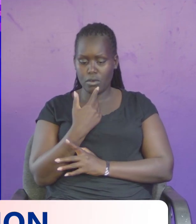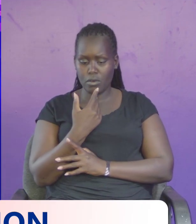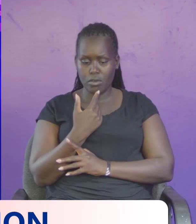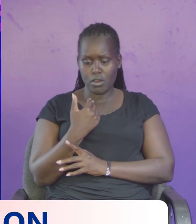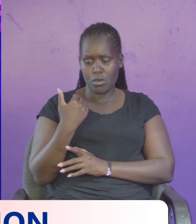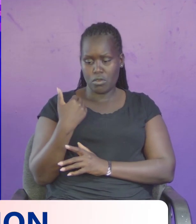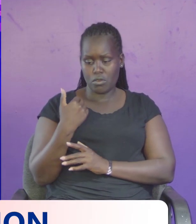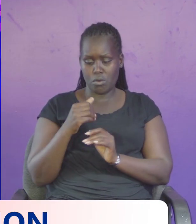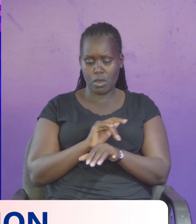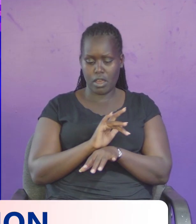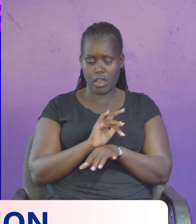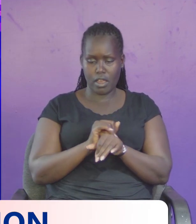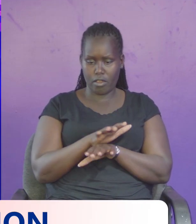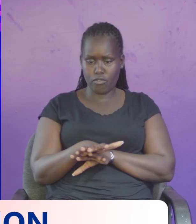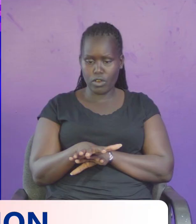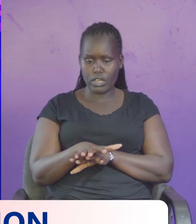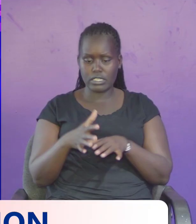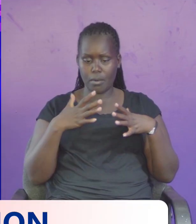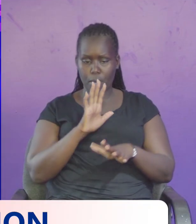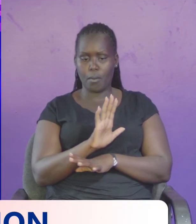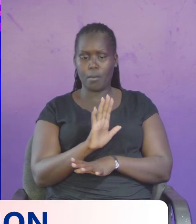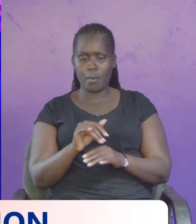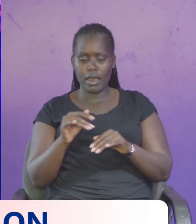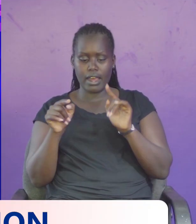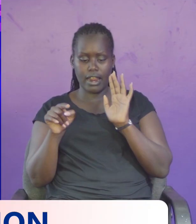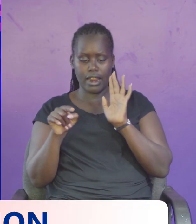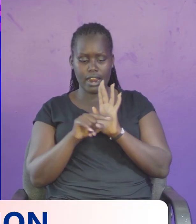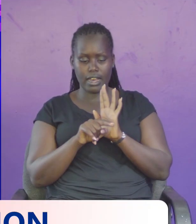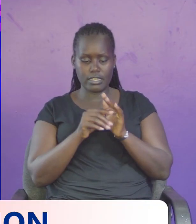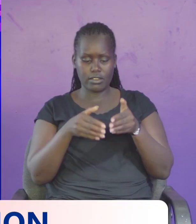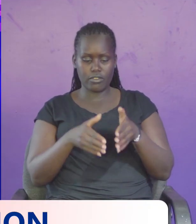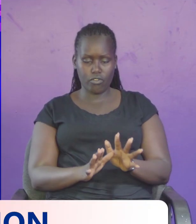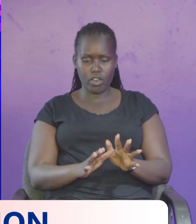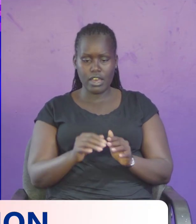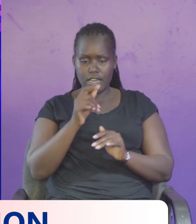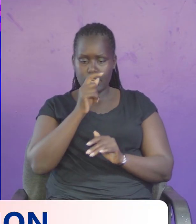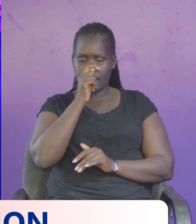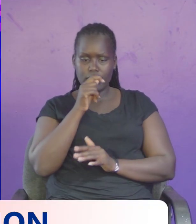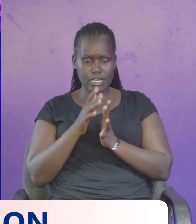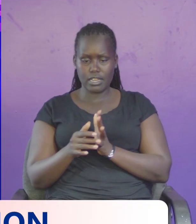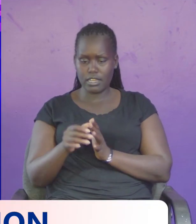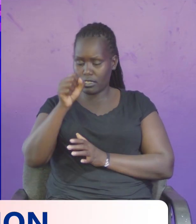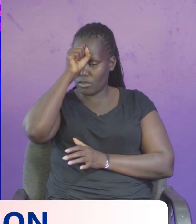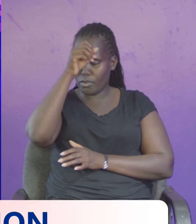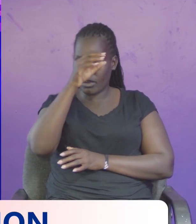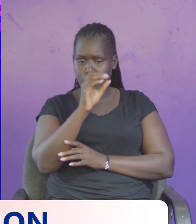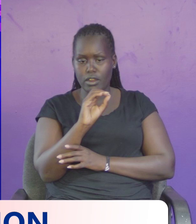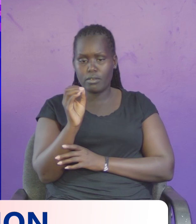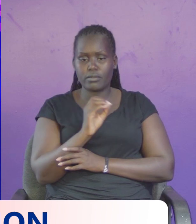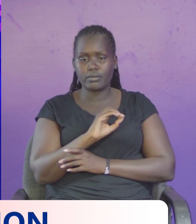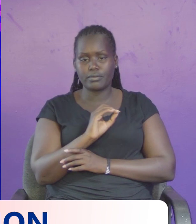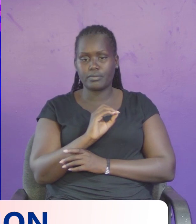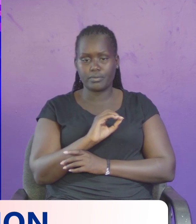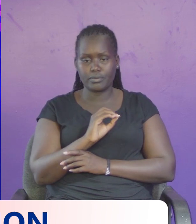people in a negative way. Because Tanzanians are not fools that I just come there and then I start influencing you in negative ways, and